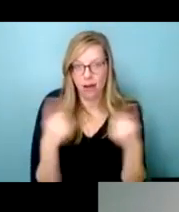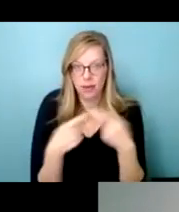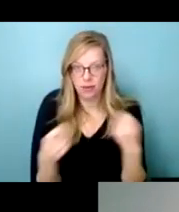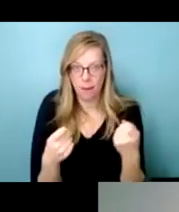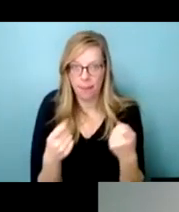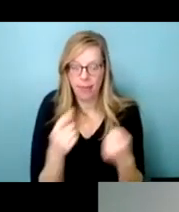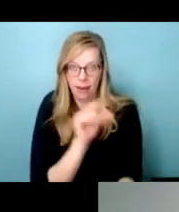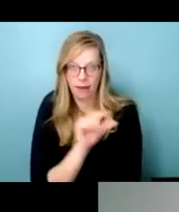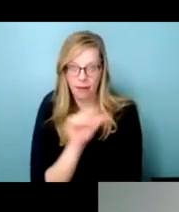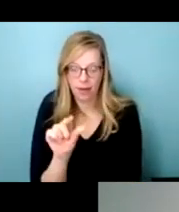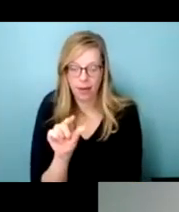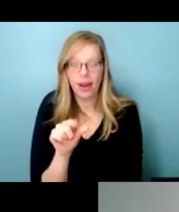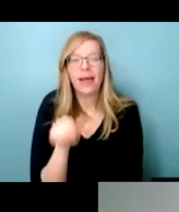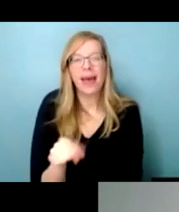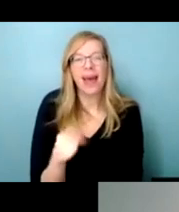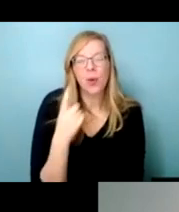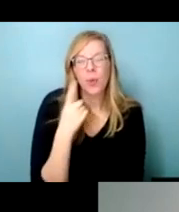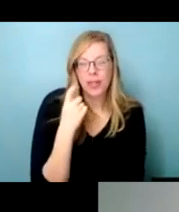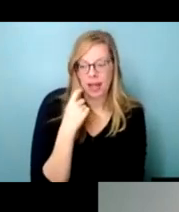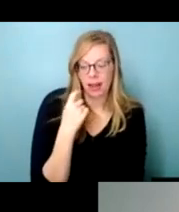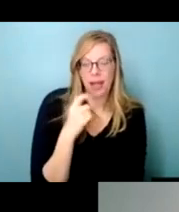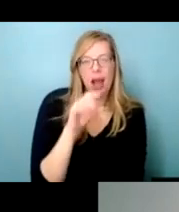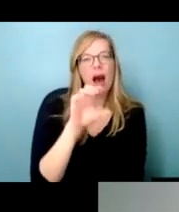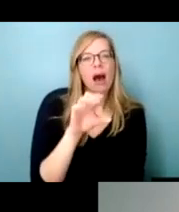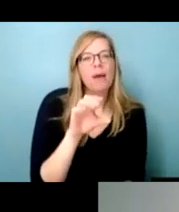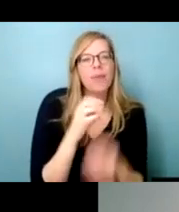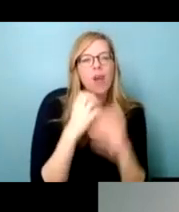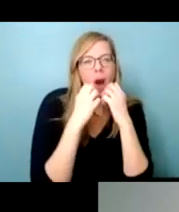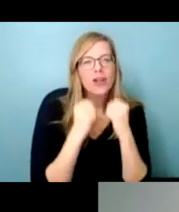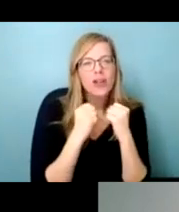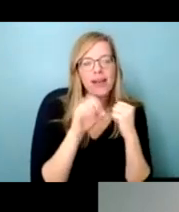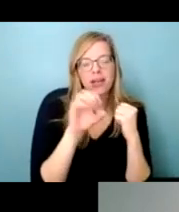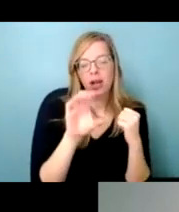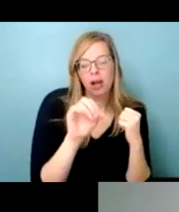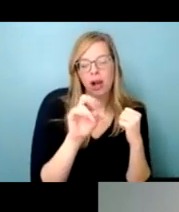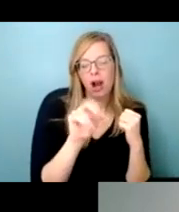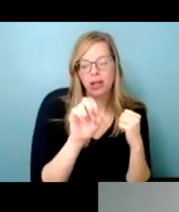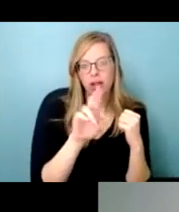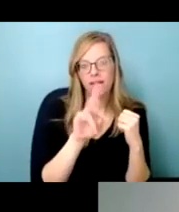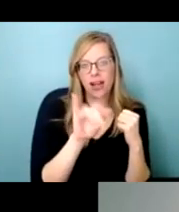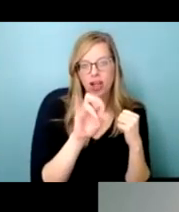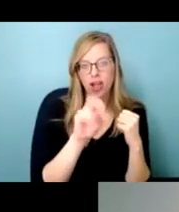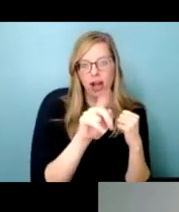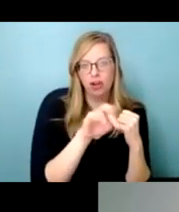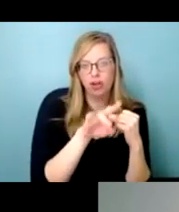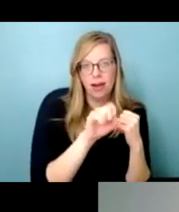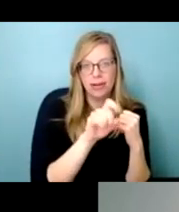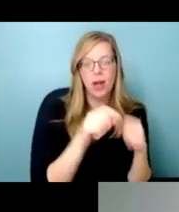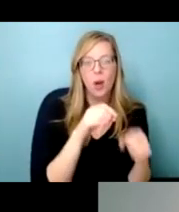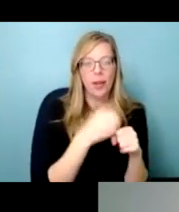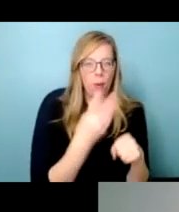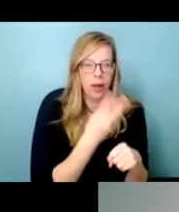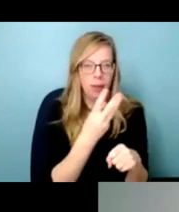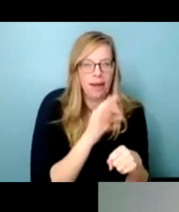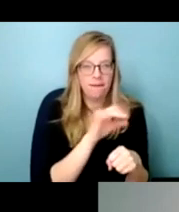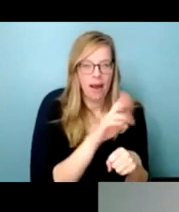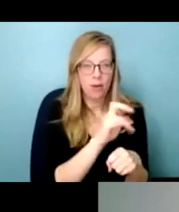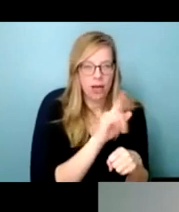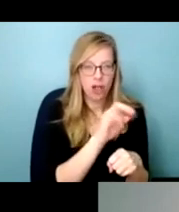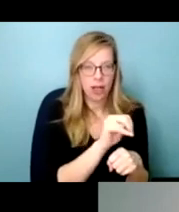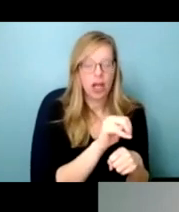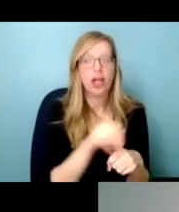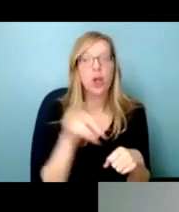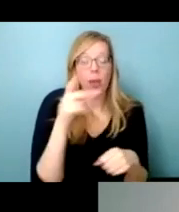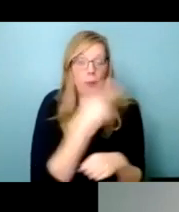ago where a conservation trust was set up with the Winnipeg Foundation, and $100 million was put into that by the